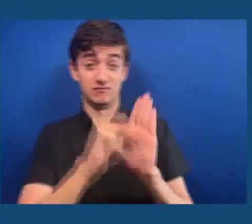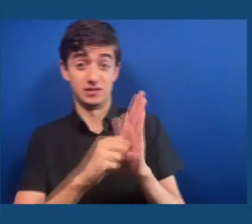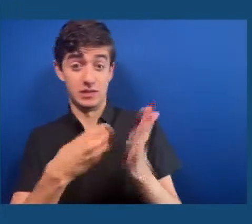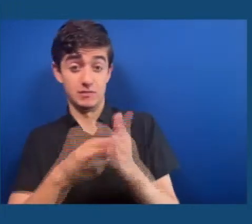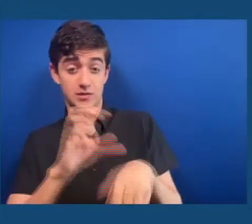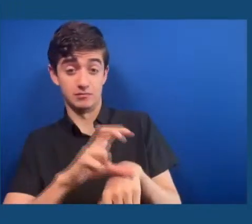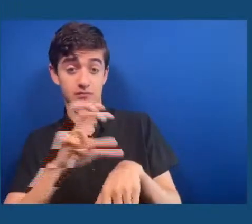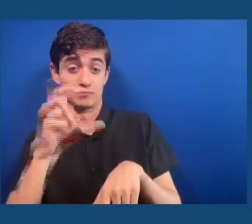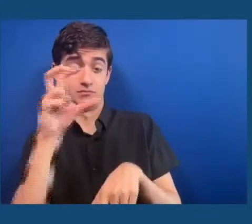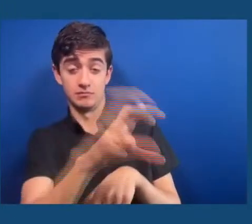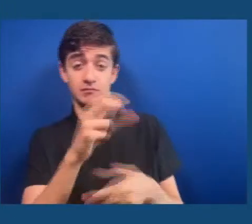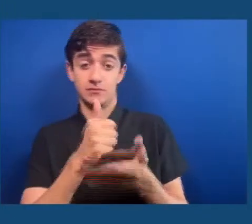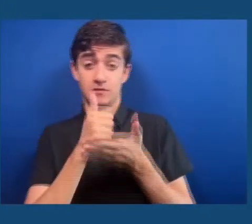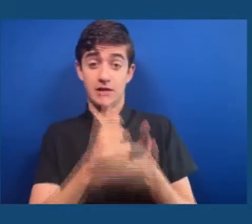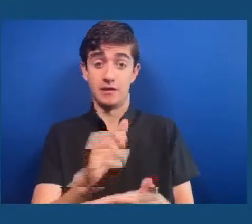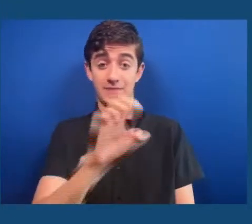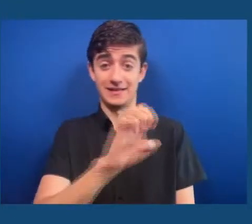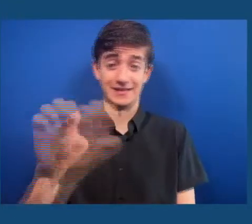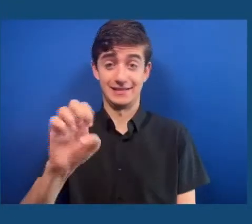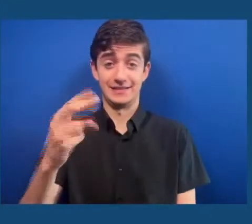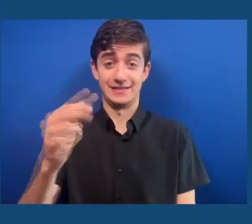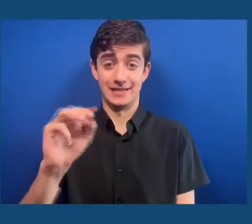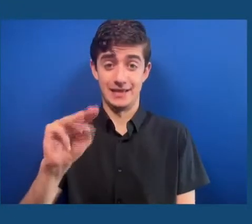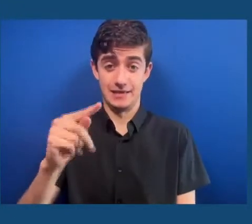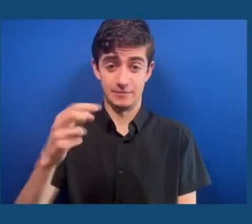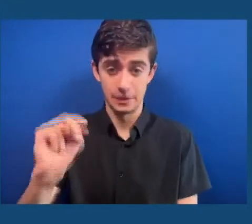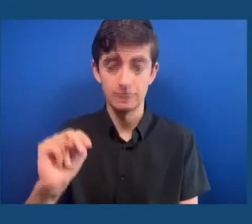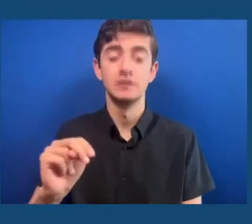rehab the Ditch Plains Beach.